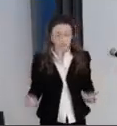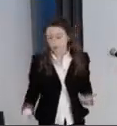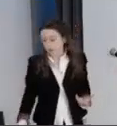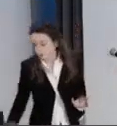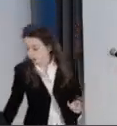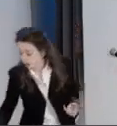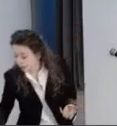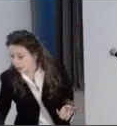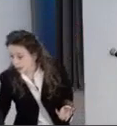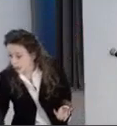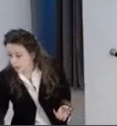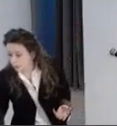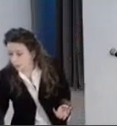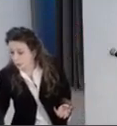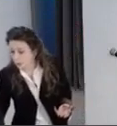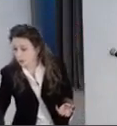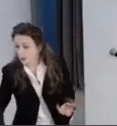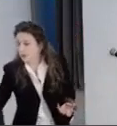got with mussel shells,